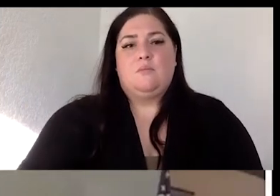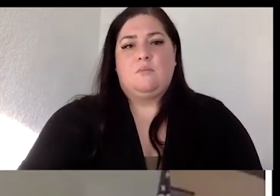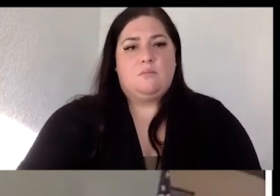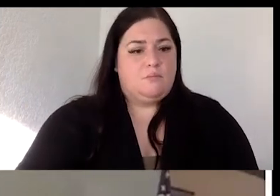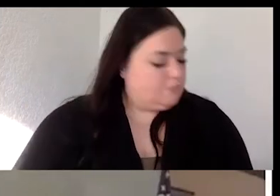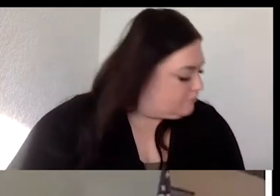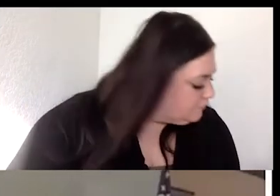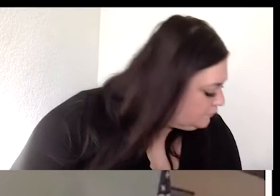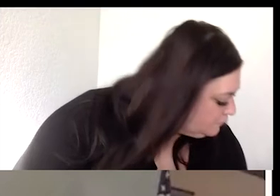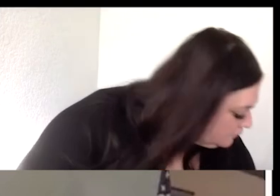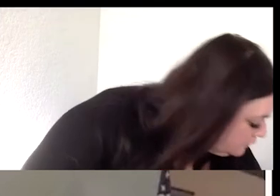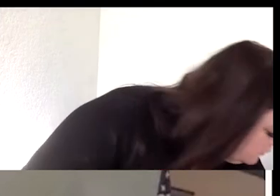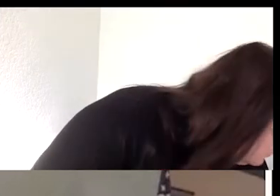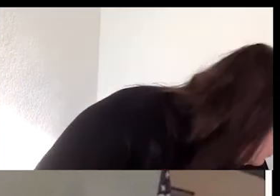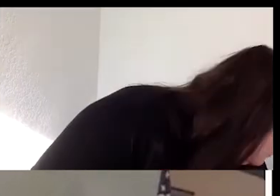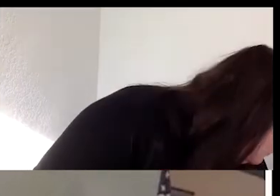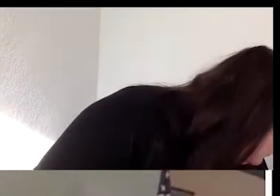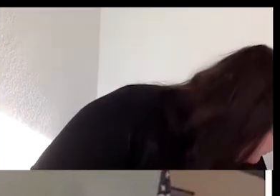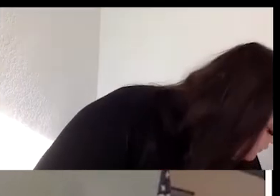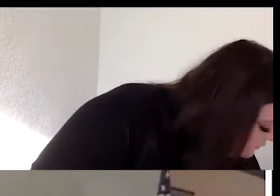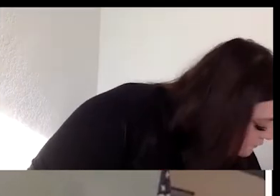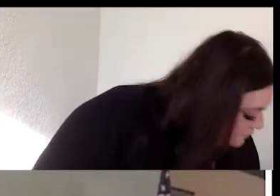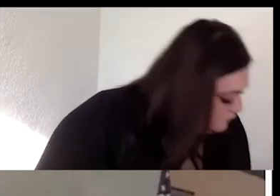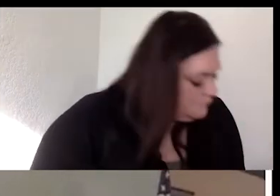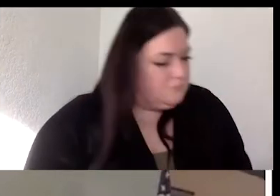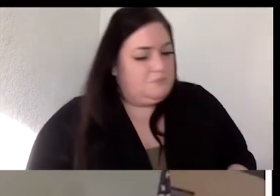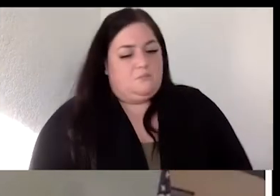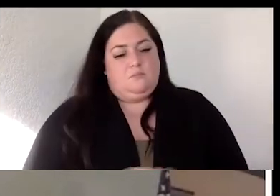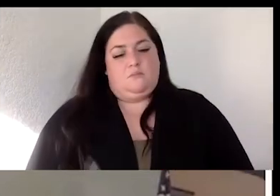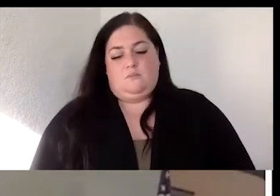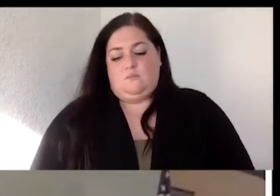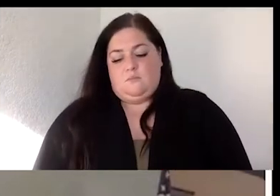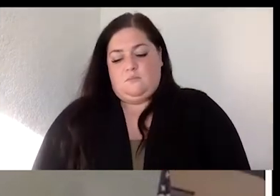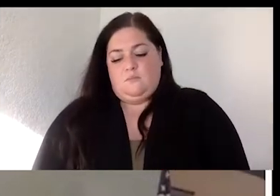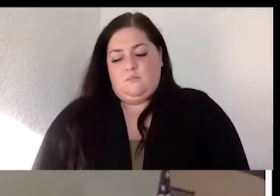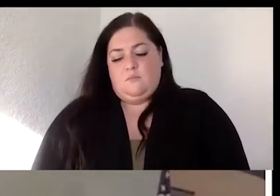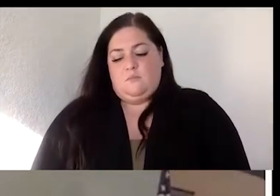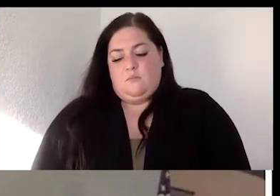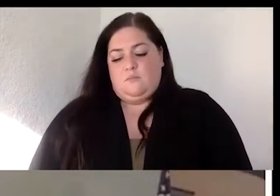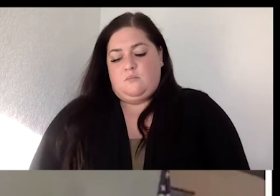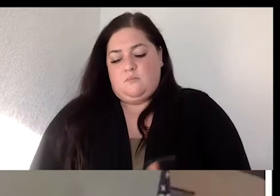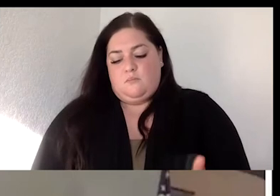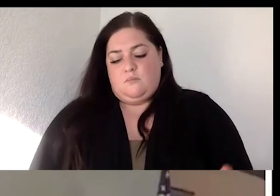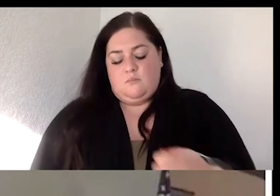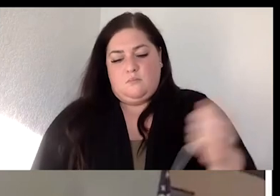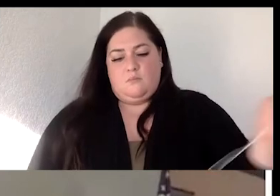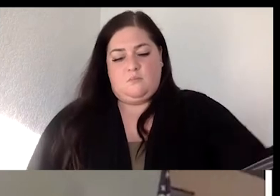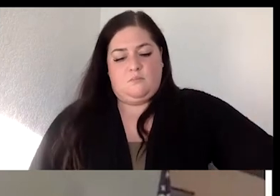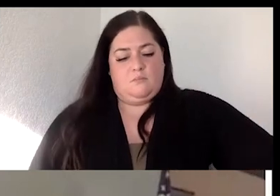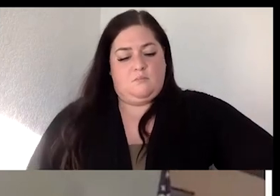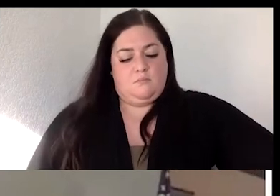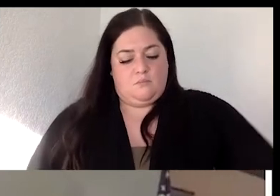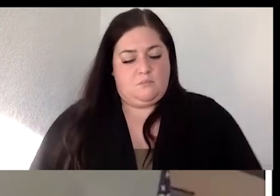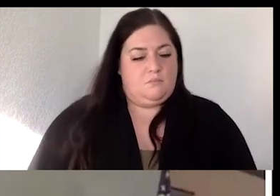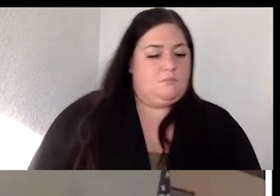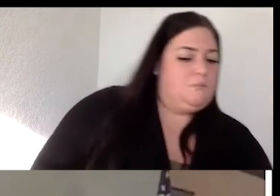between a man and his wife, and whatever happened, happened, as long as he didn't kill her.